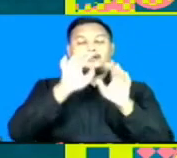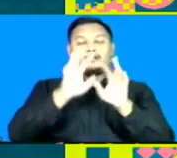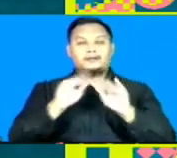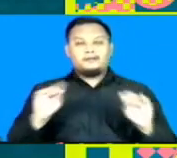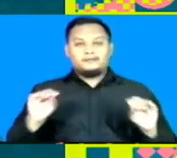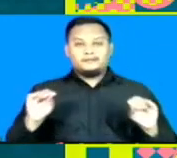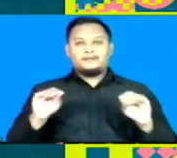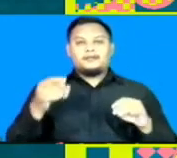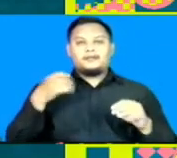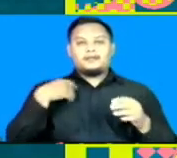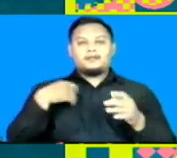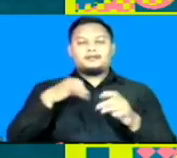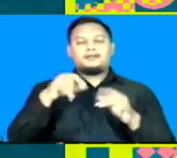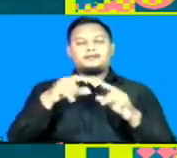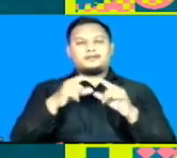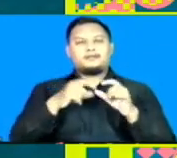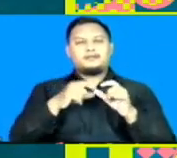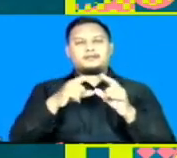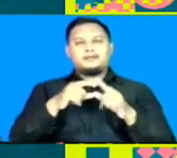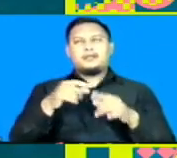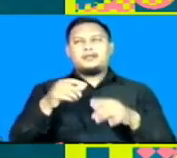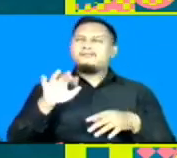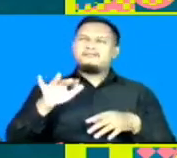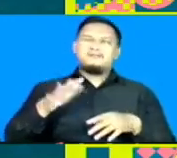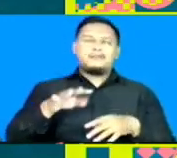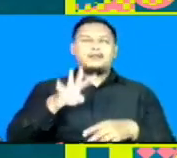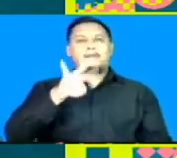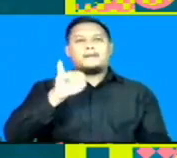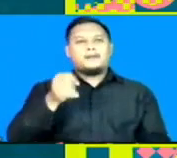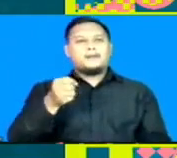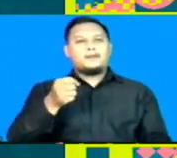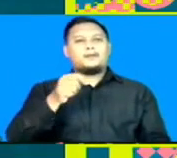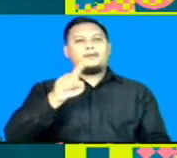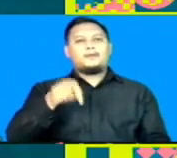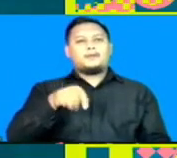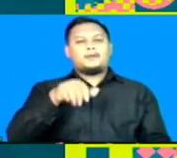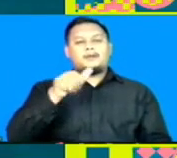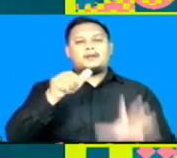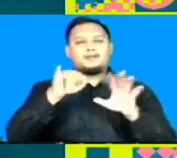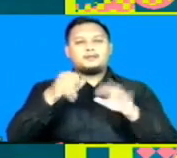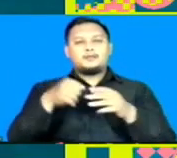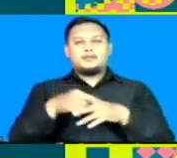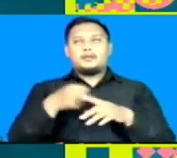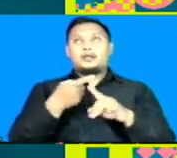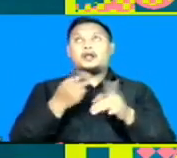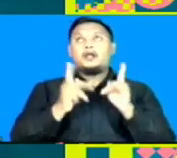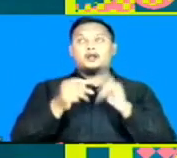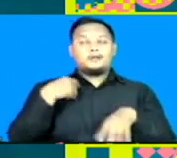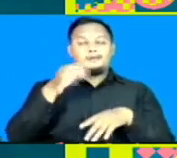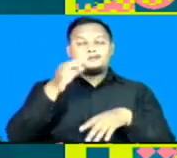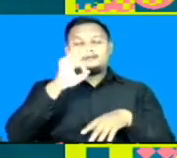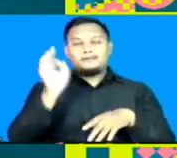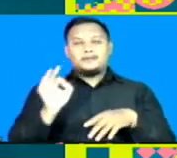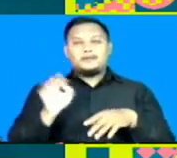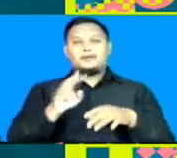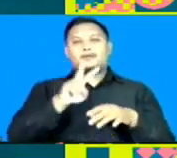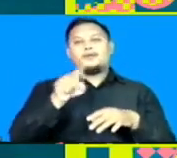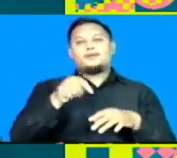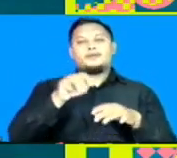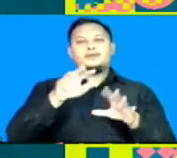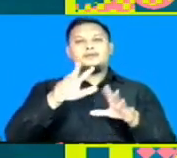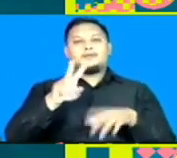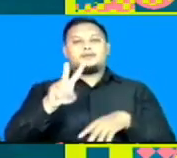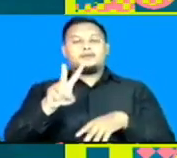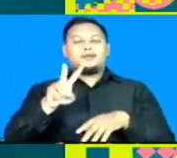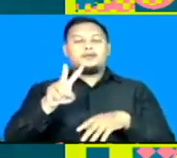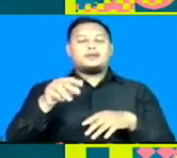million, only 12% compared to 92 million workers in our universe. So the issue